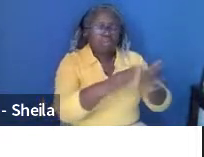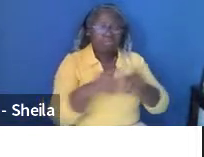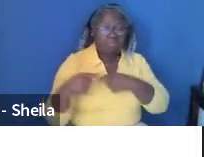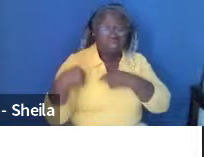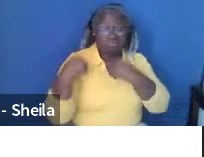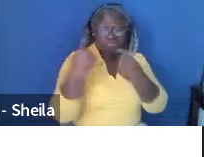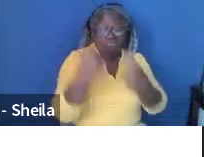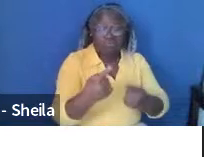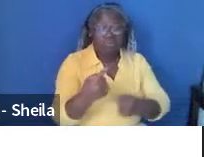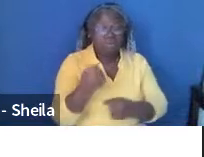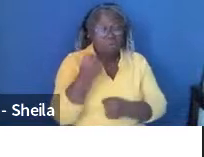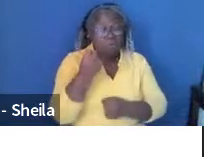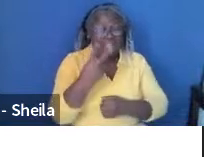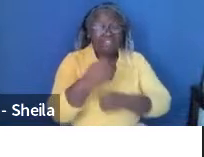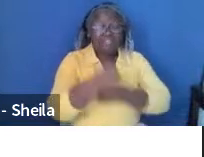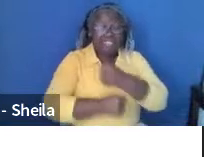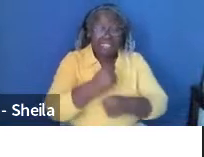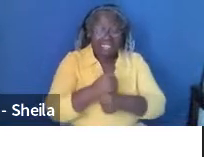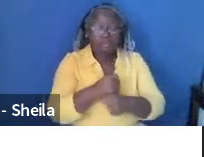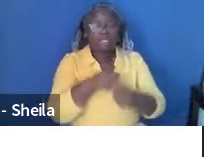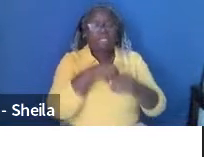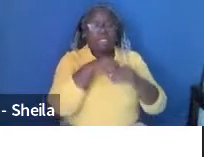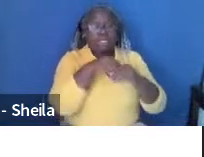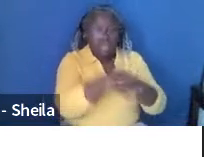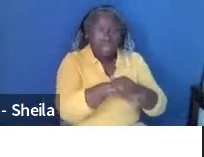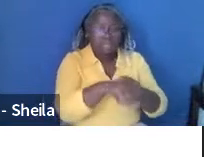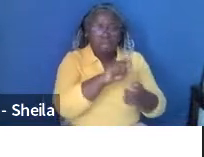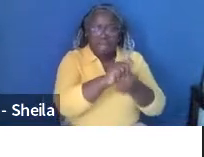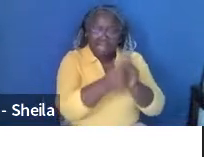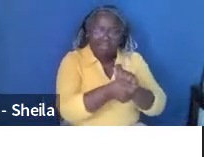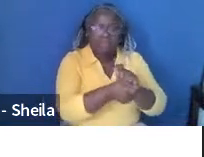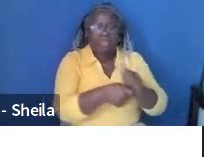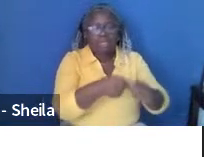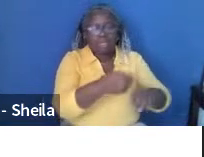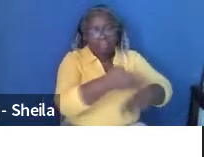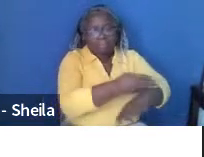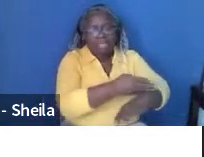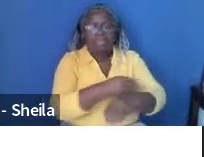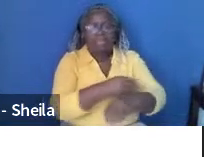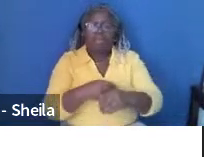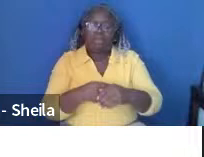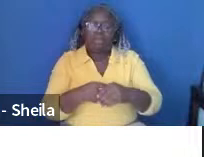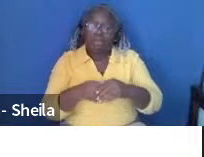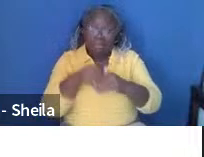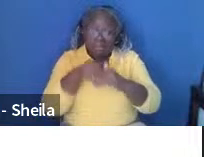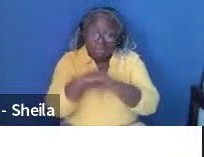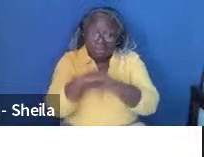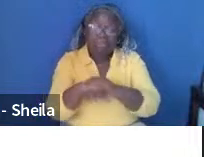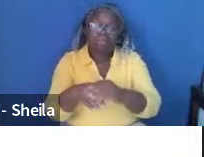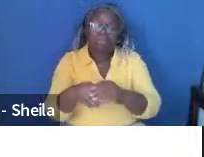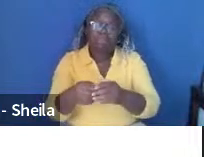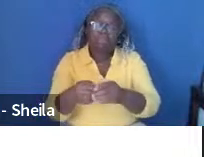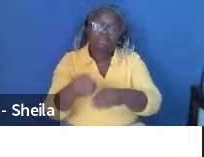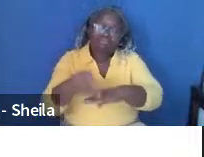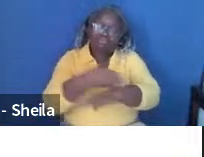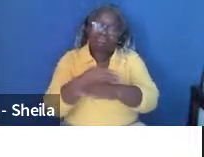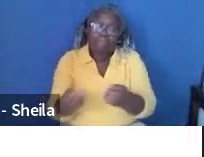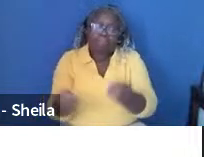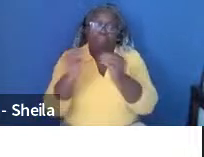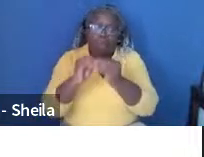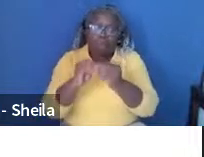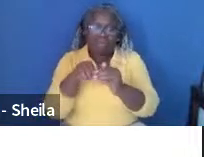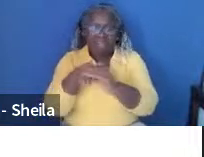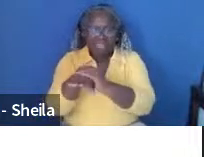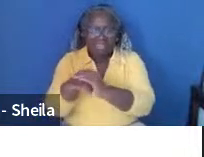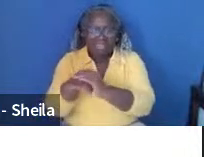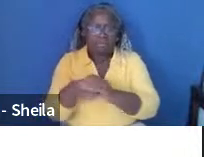make them more accessible. One of the things we've done to eliminate that protruding object issue, again,